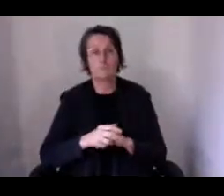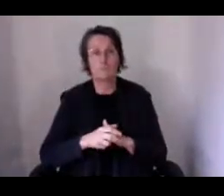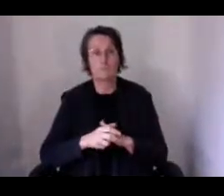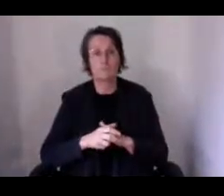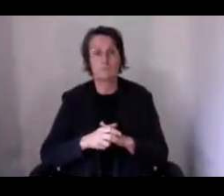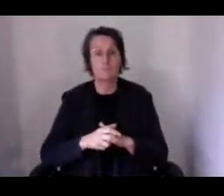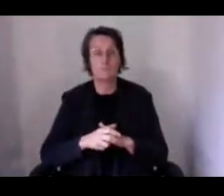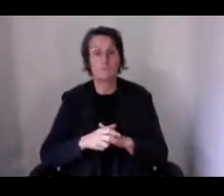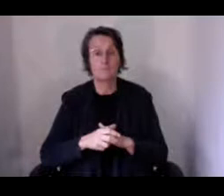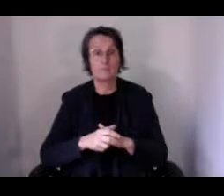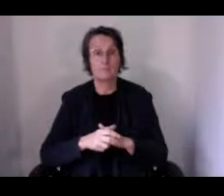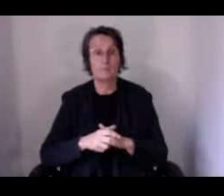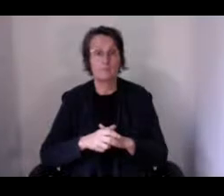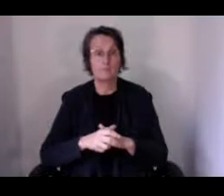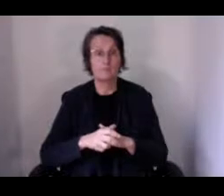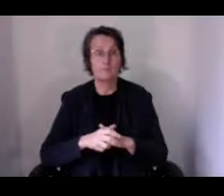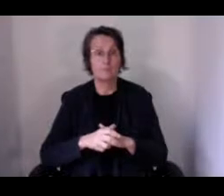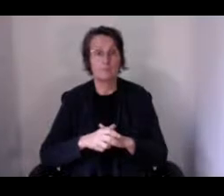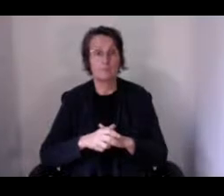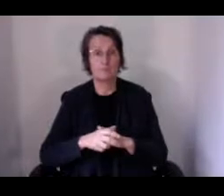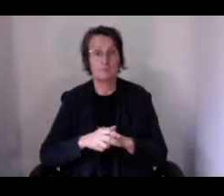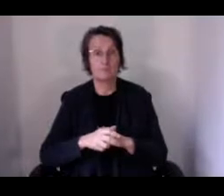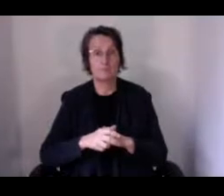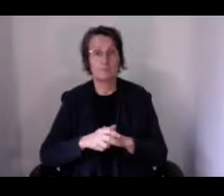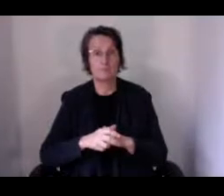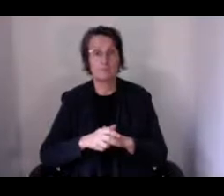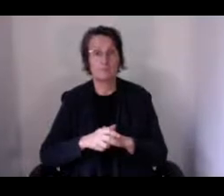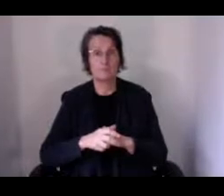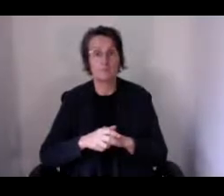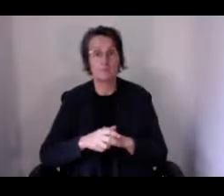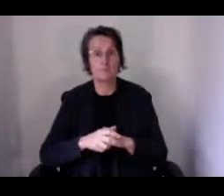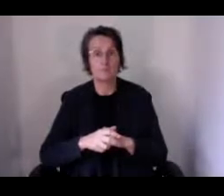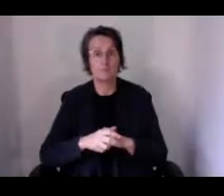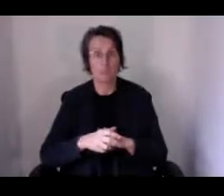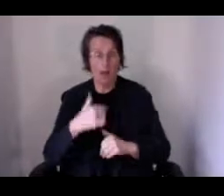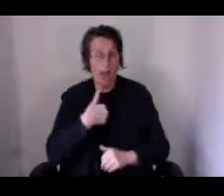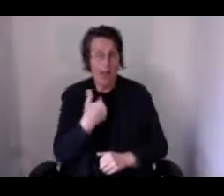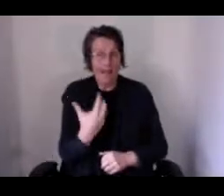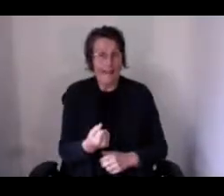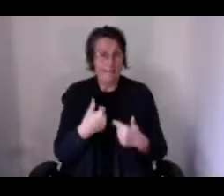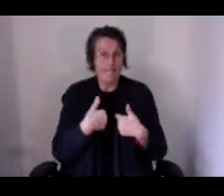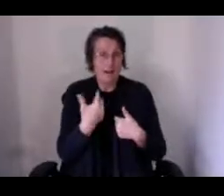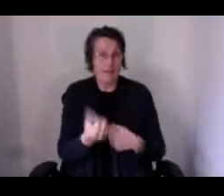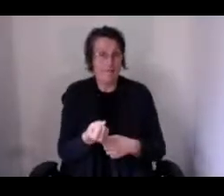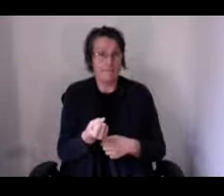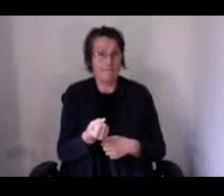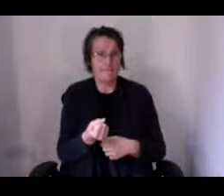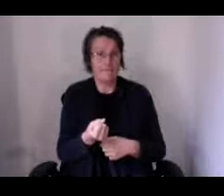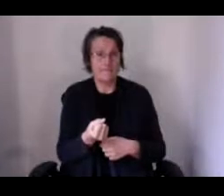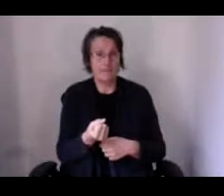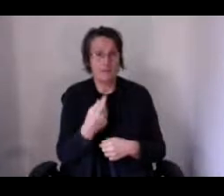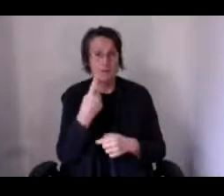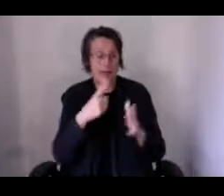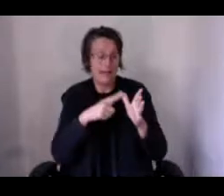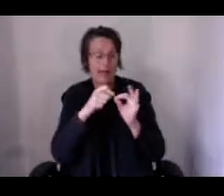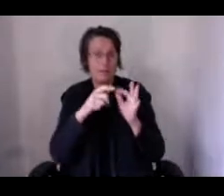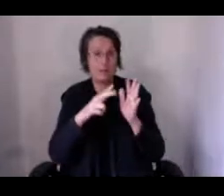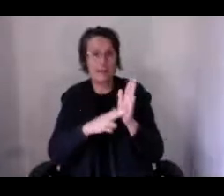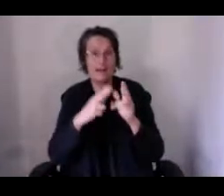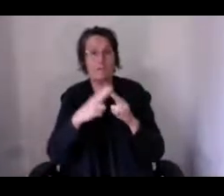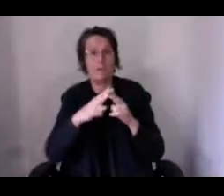sort of creative name. So, for instance, I have one where I have an ABN for the Society of